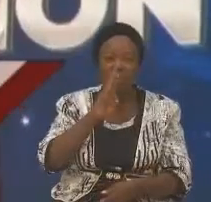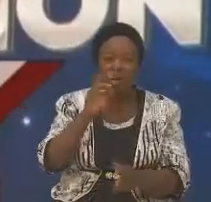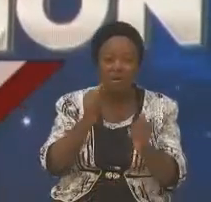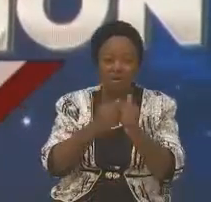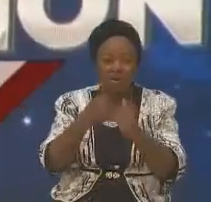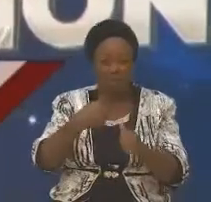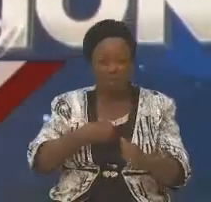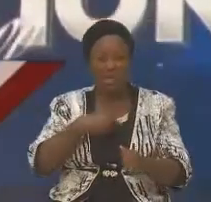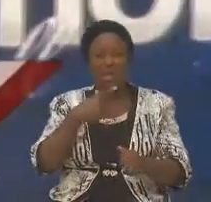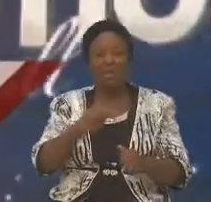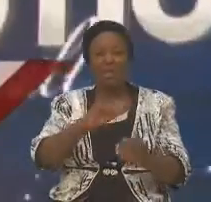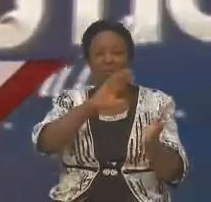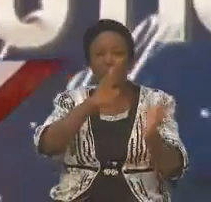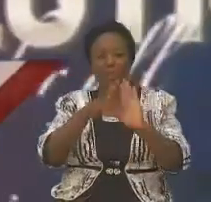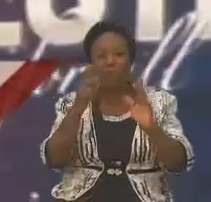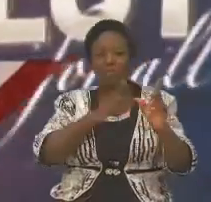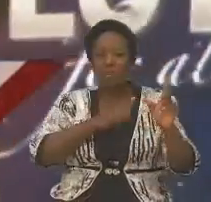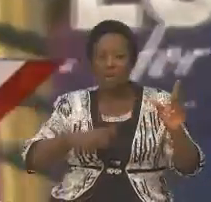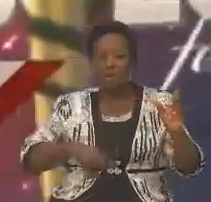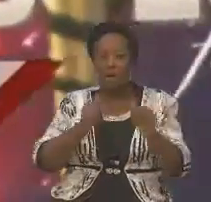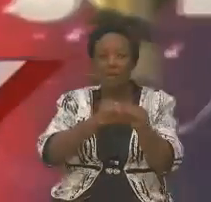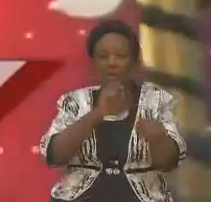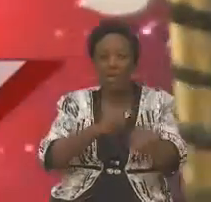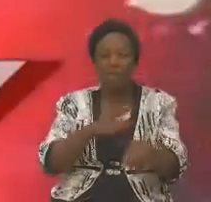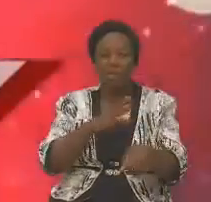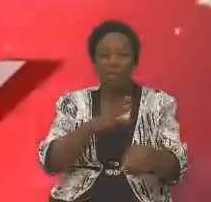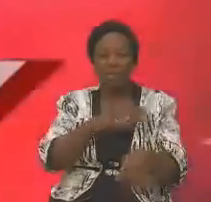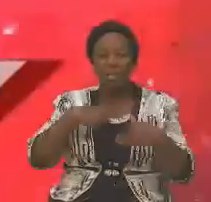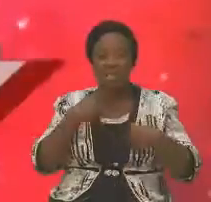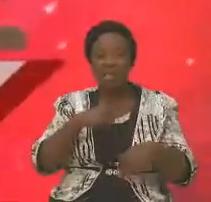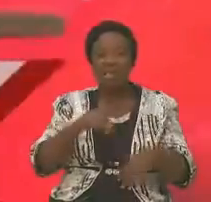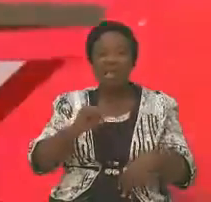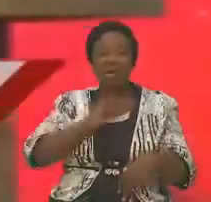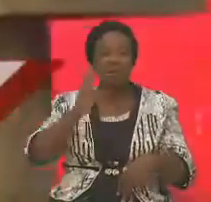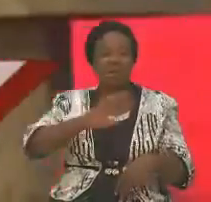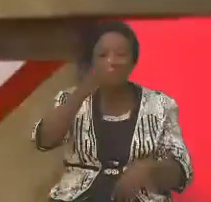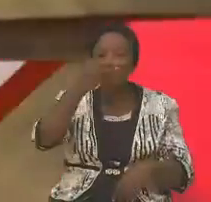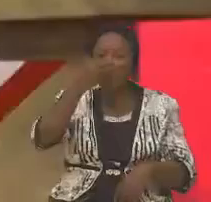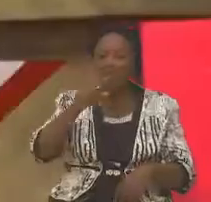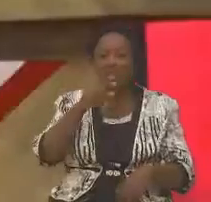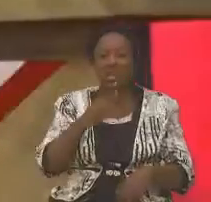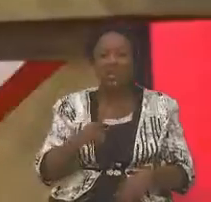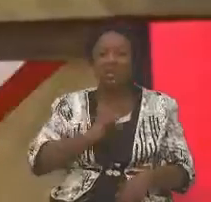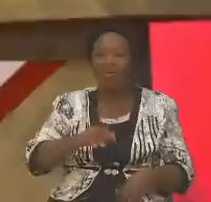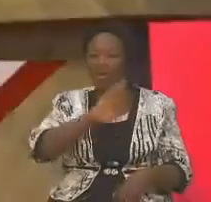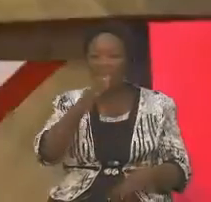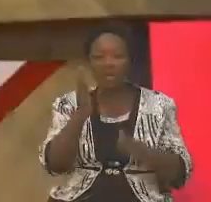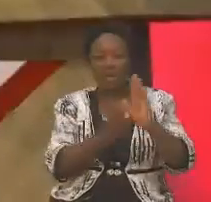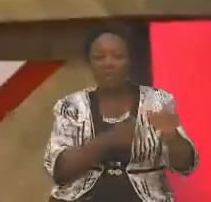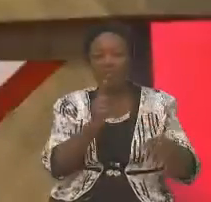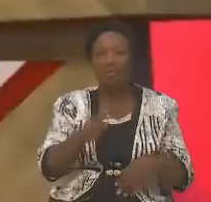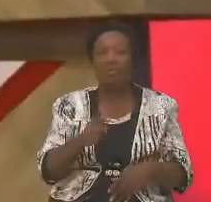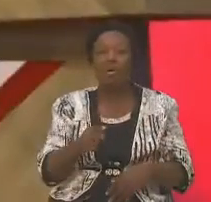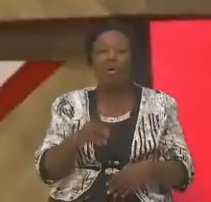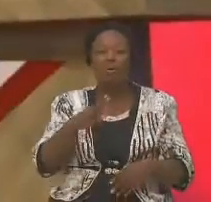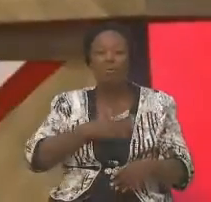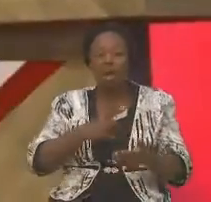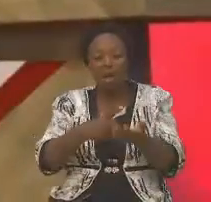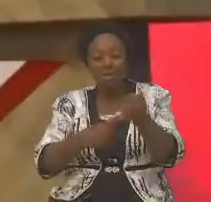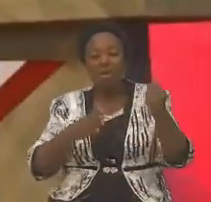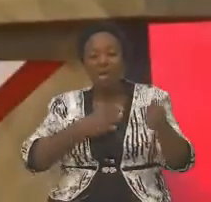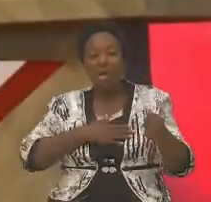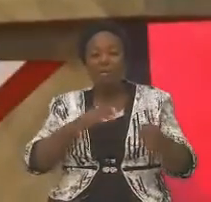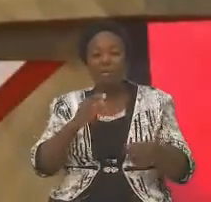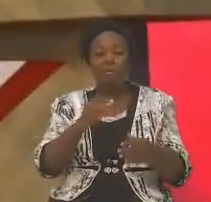The presence of the Lord every time. And he has said, I will never leave you. I will never forsake you. Thy rod and